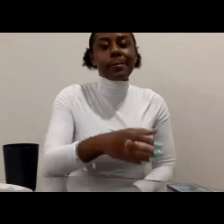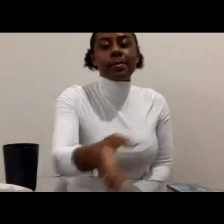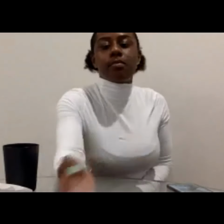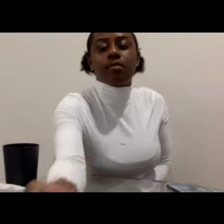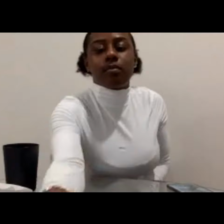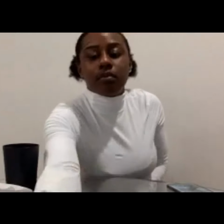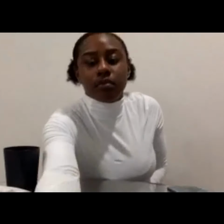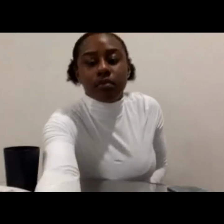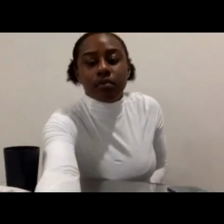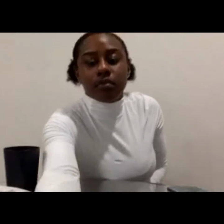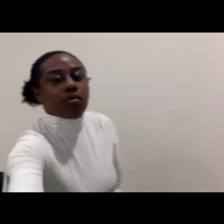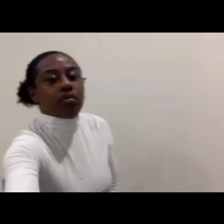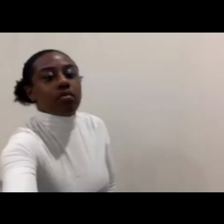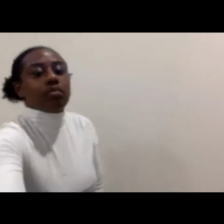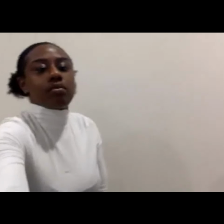Ooh, that's a good question.